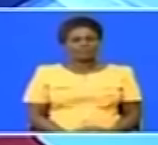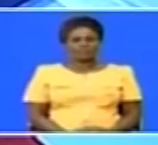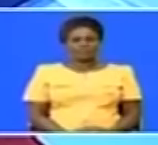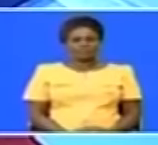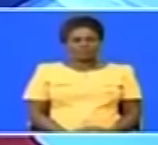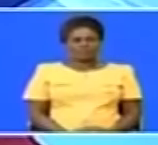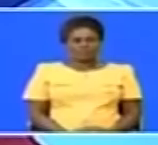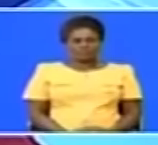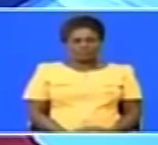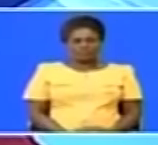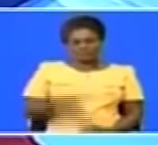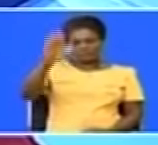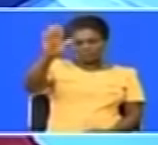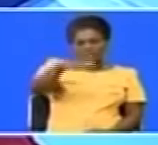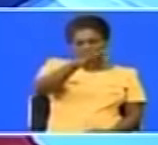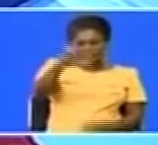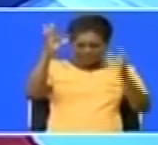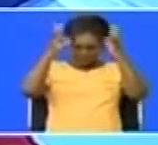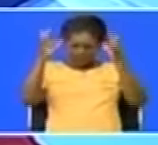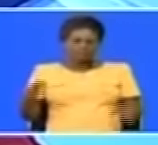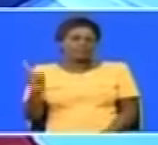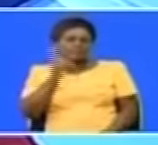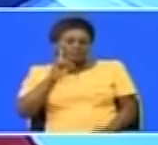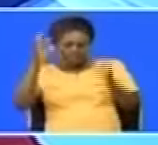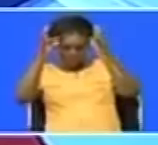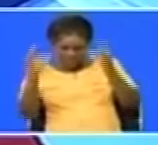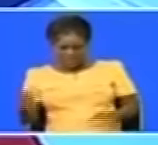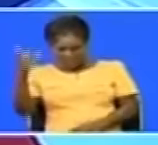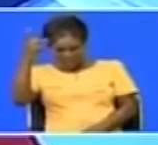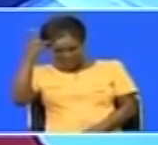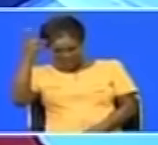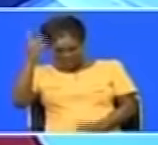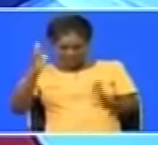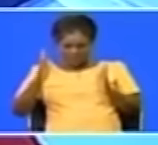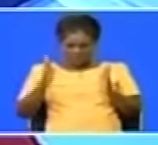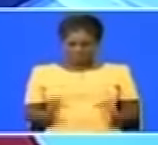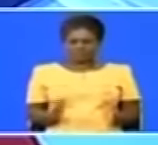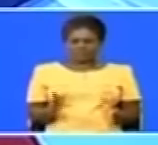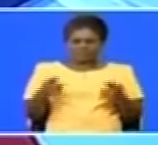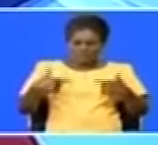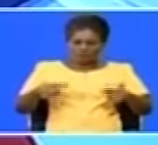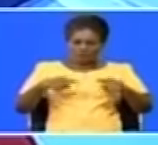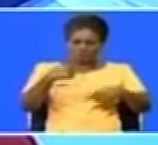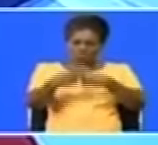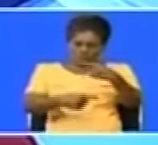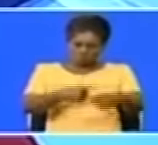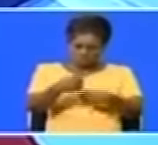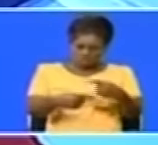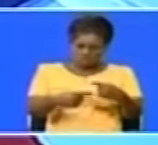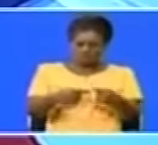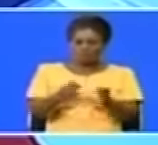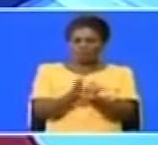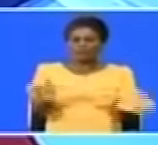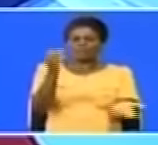A ruling by the National Assembly tomorrow will determine if Nairobi Governor Evans Kidero will be allowed to continue holding public